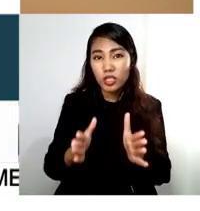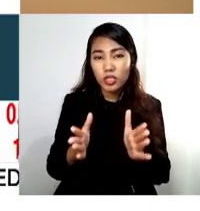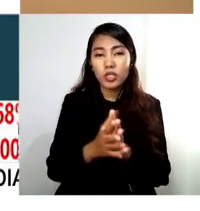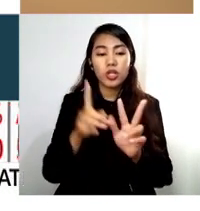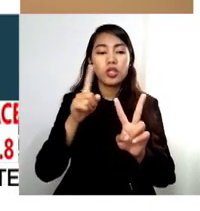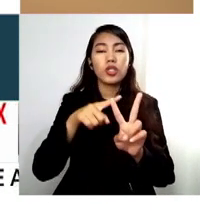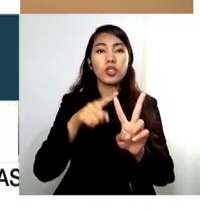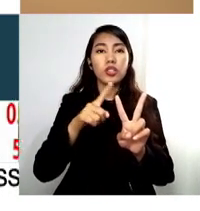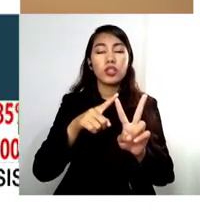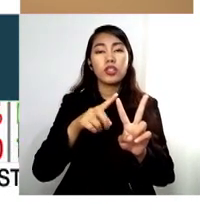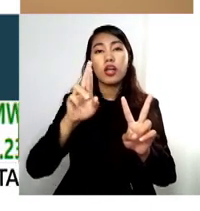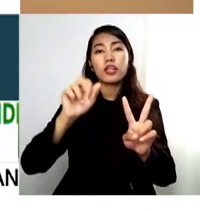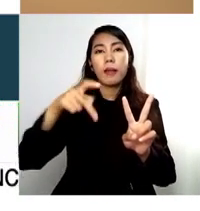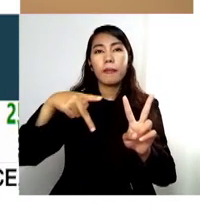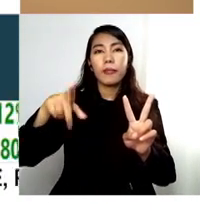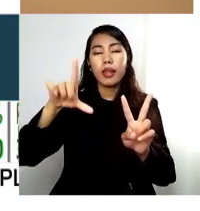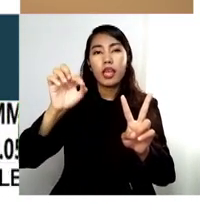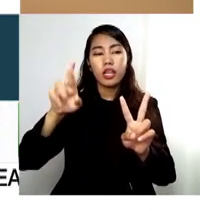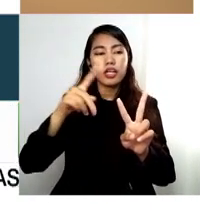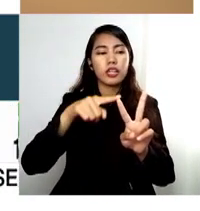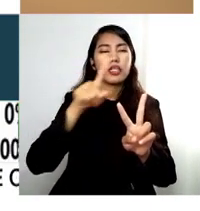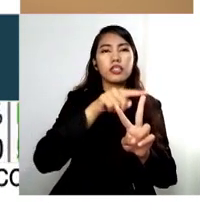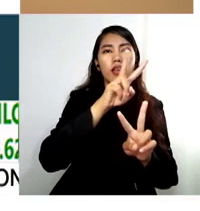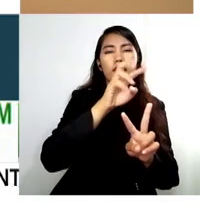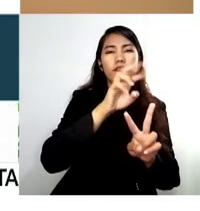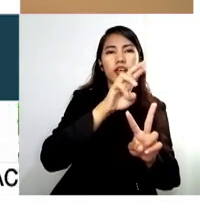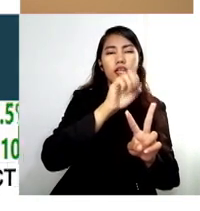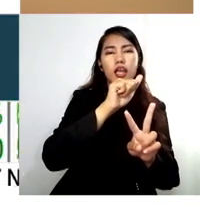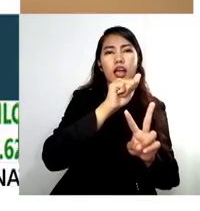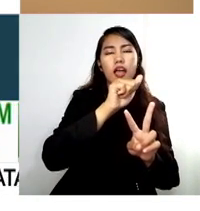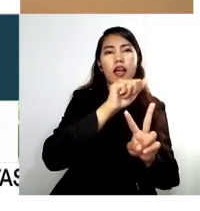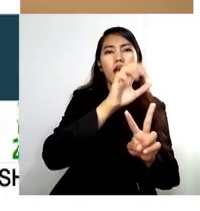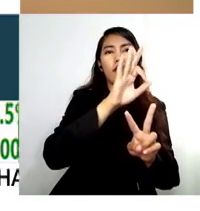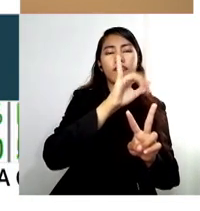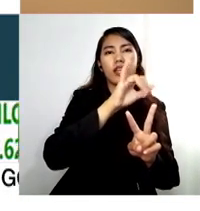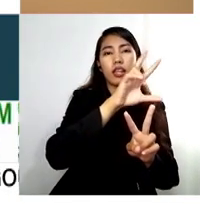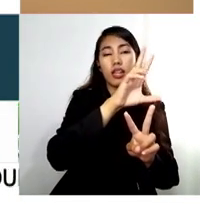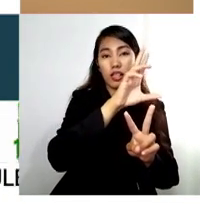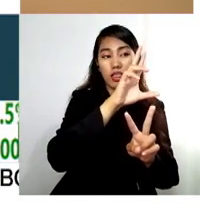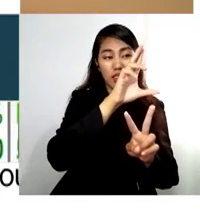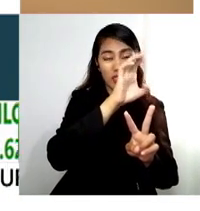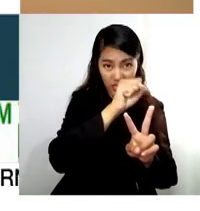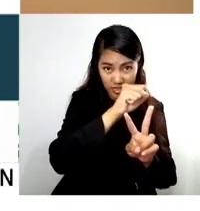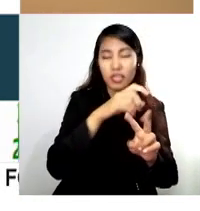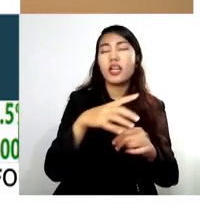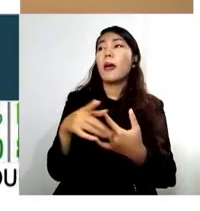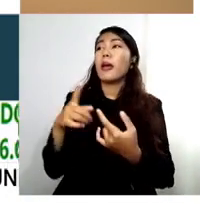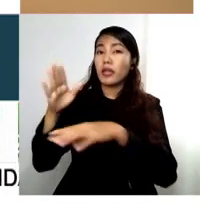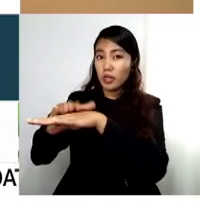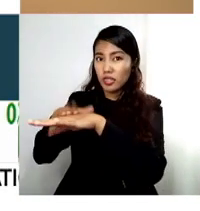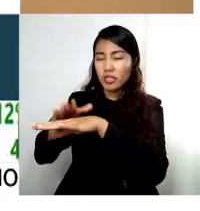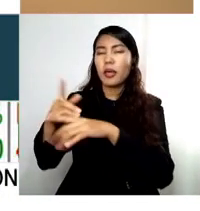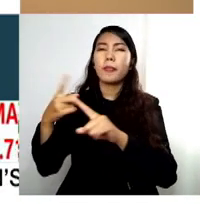be very much against President Duterte. No? Mm. Unfortunately, nothing happened to our warning. They were still retained as